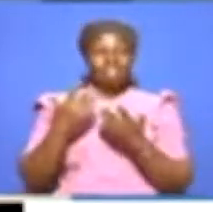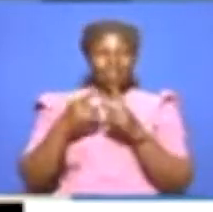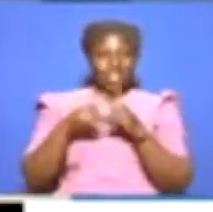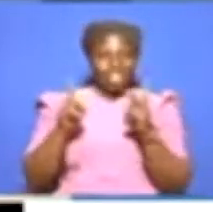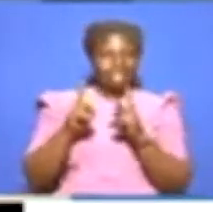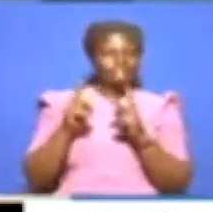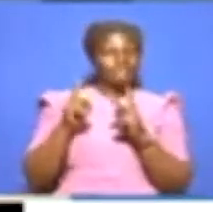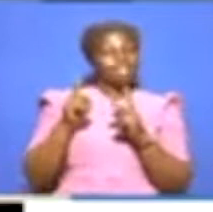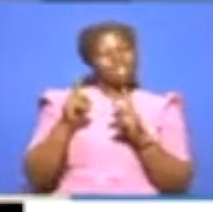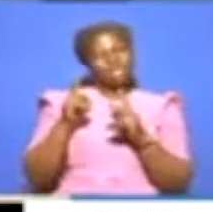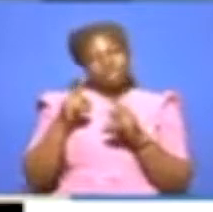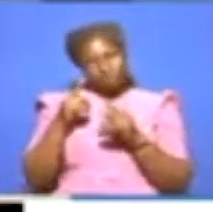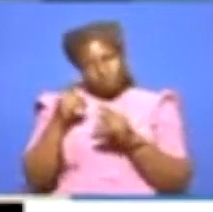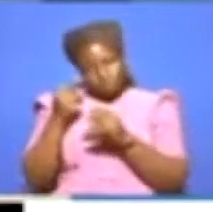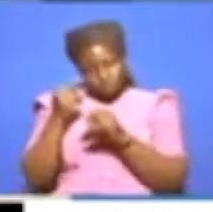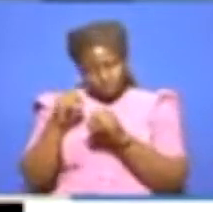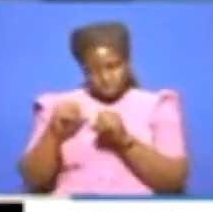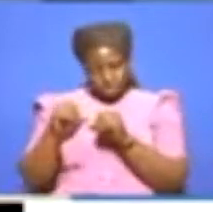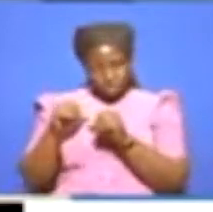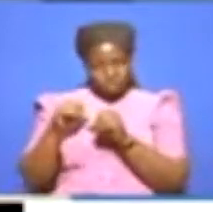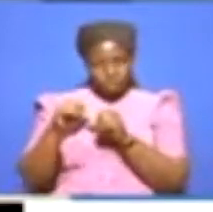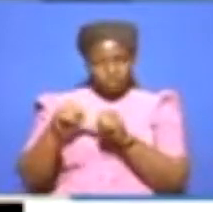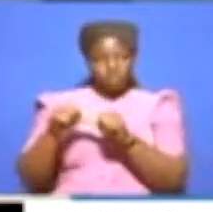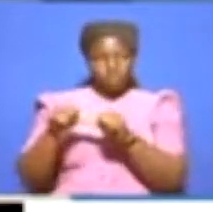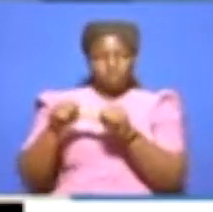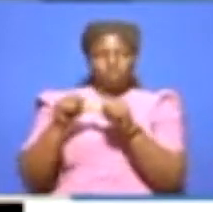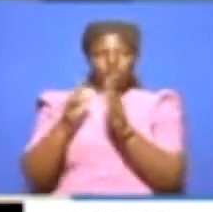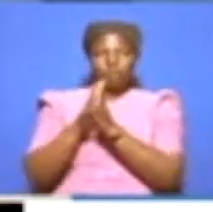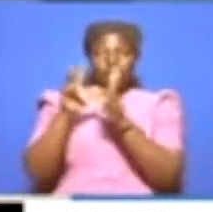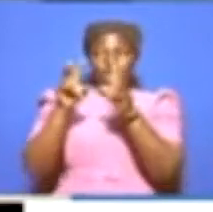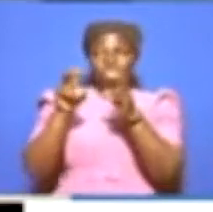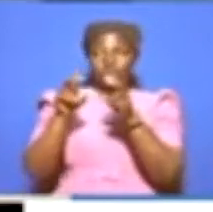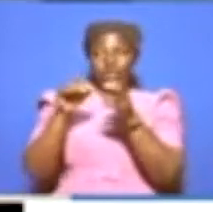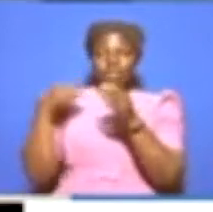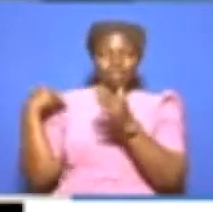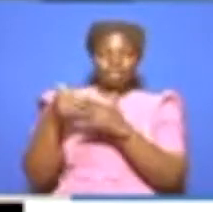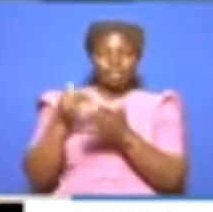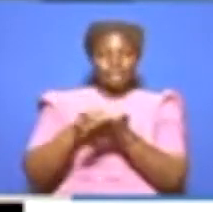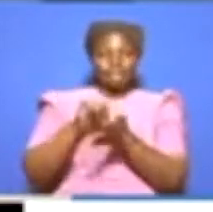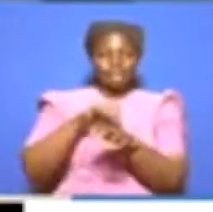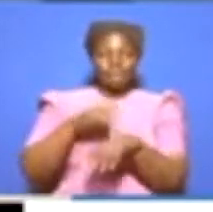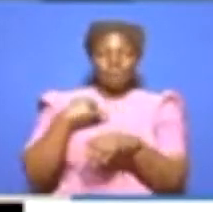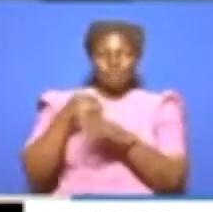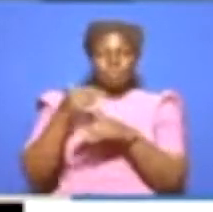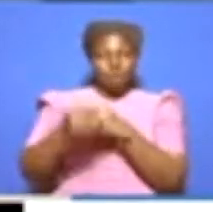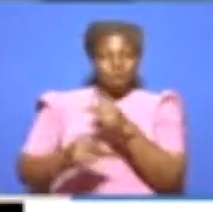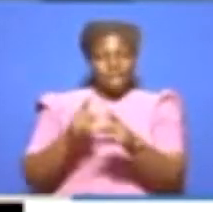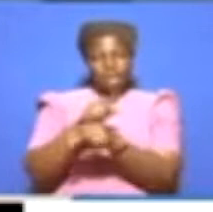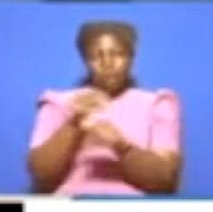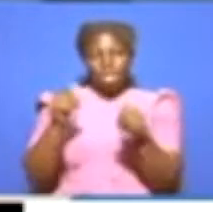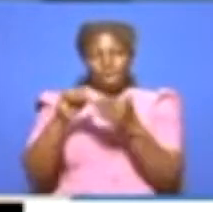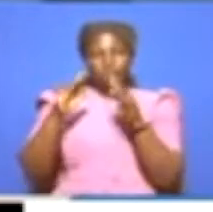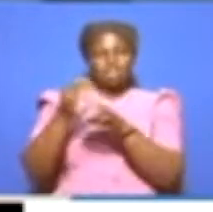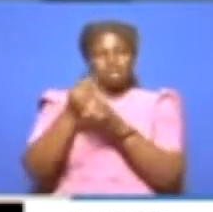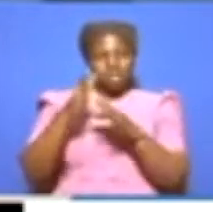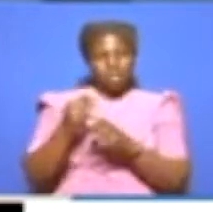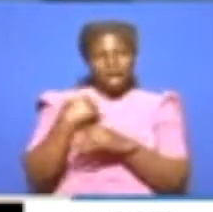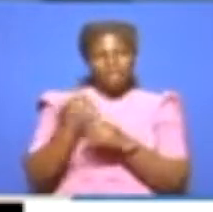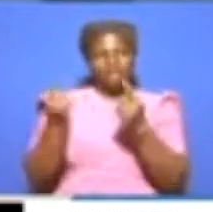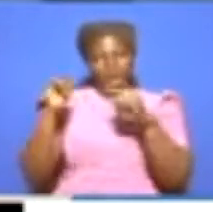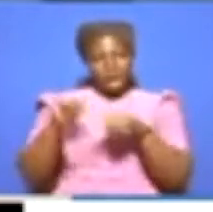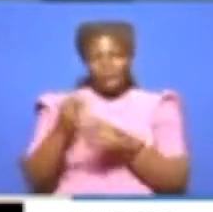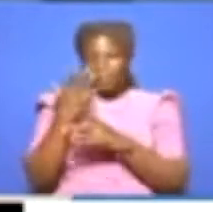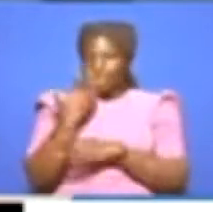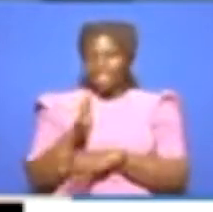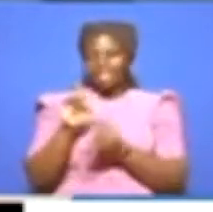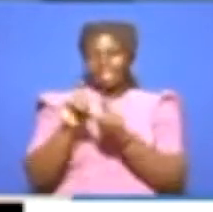it has progressively grown. More stakeholders have come on board, and it has become adopted by various agencies. For